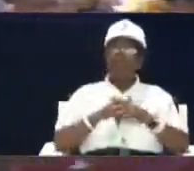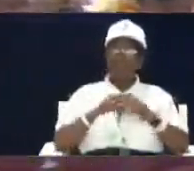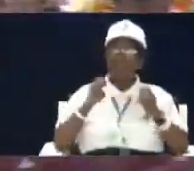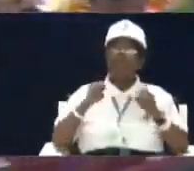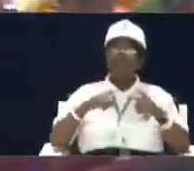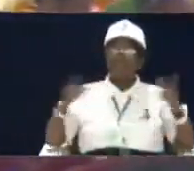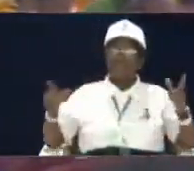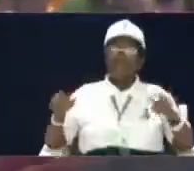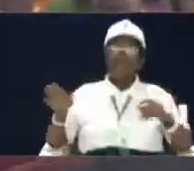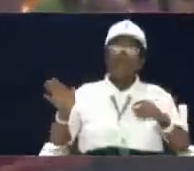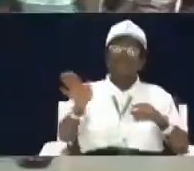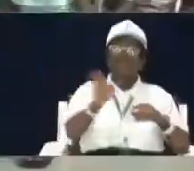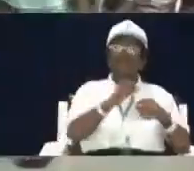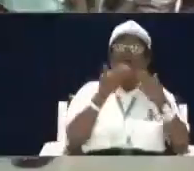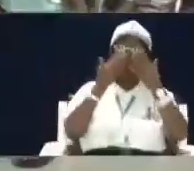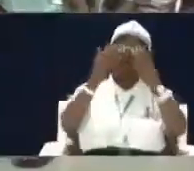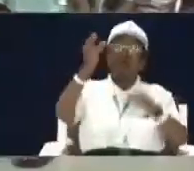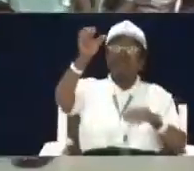Enlarge your gratitude.